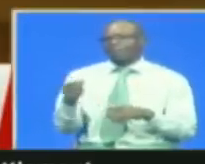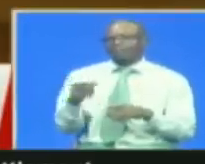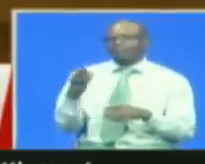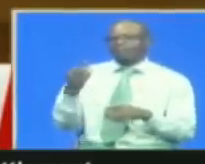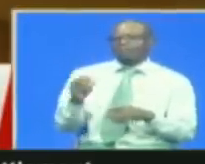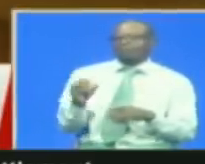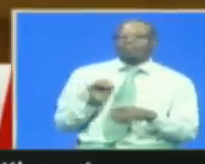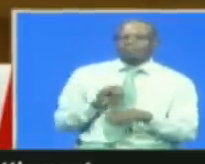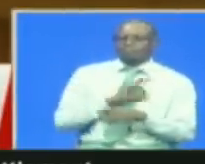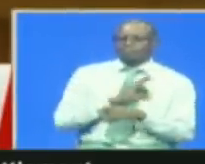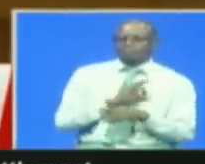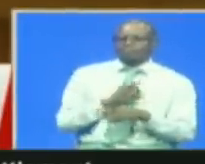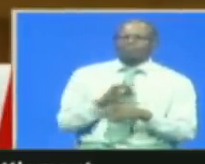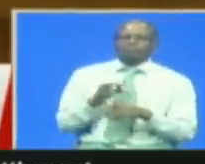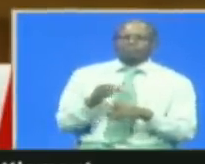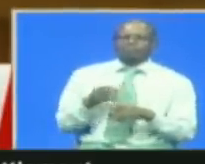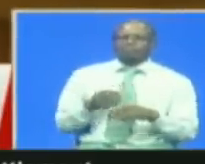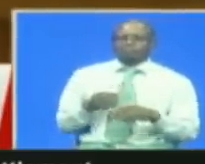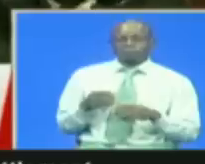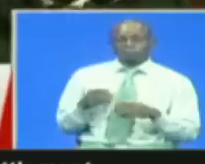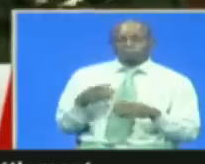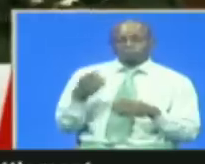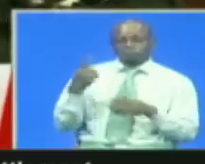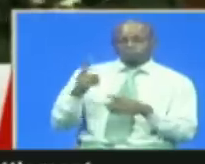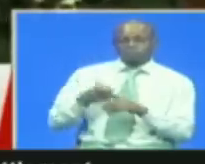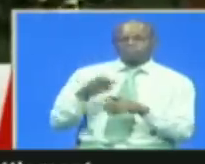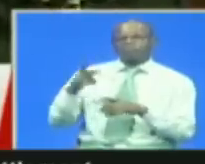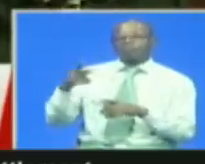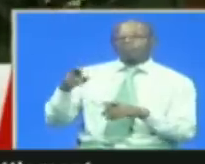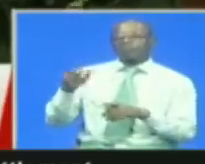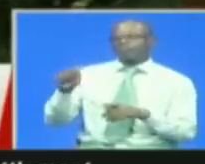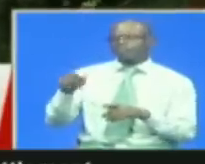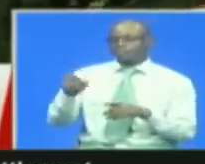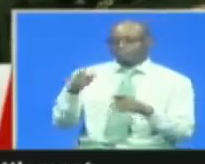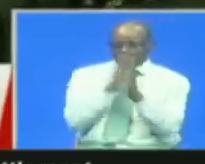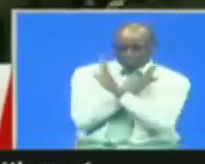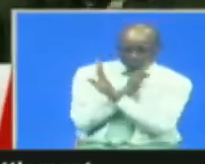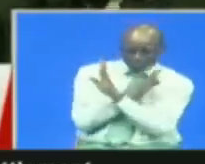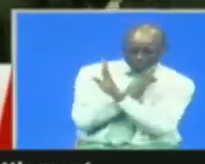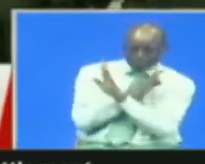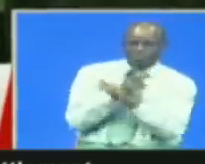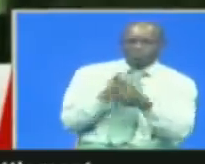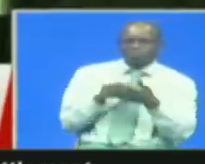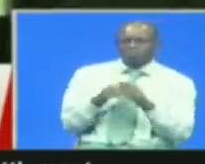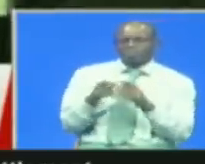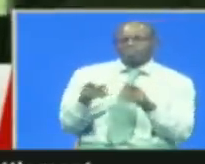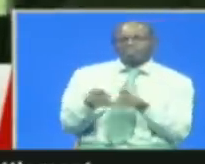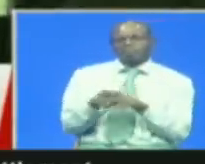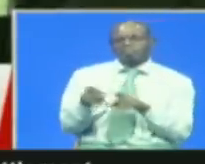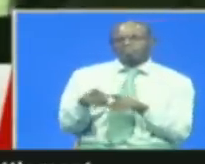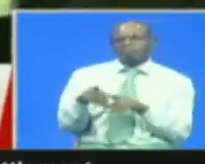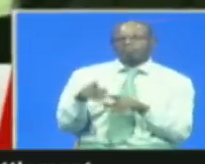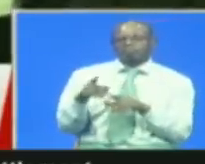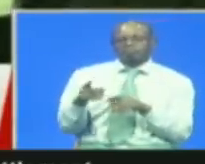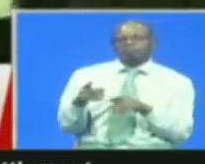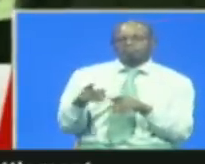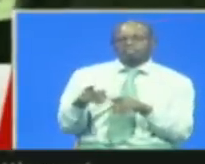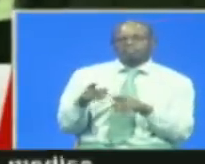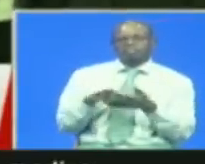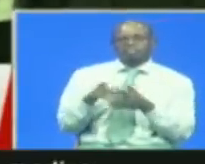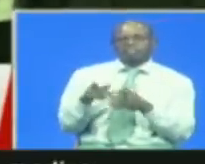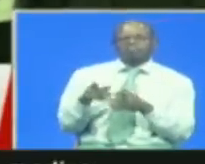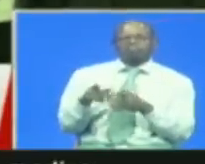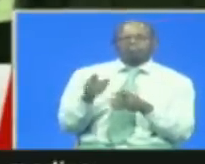implicated in the graft case have gone into hiding, saying if the suspects already in court are released, they are likely to interfere